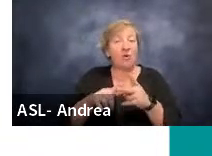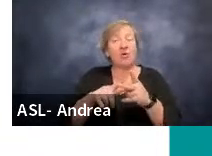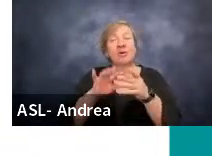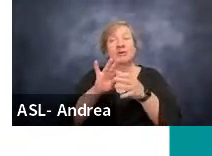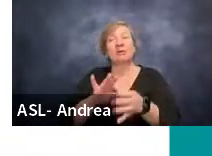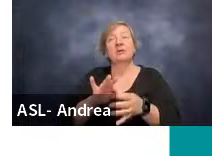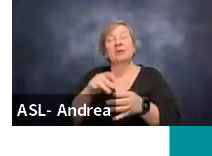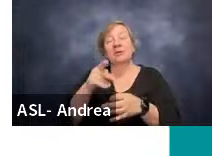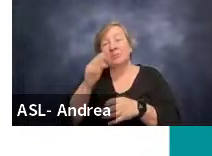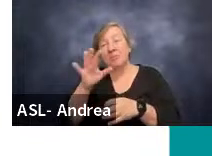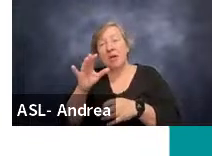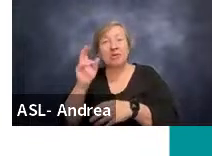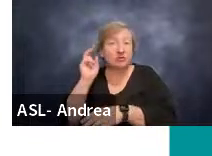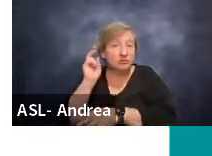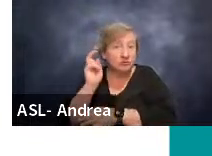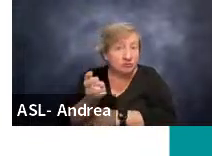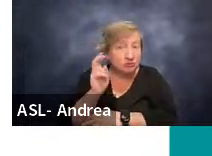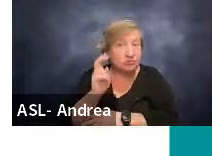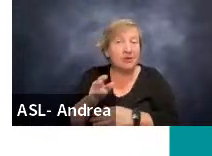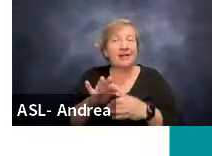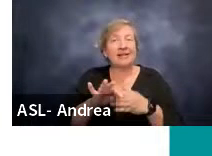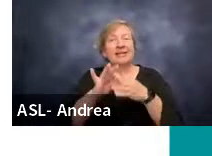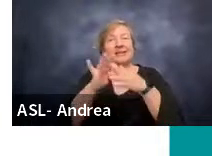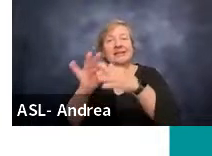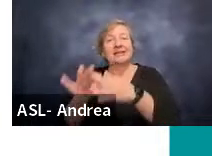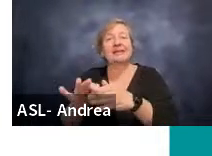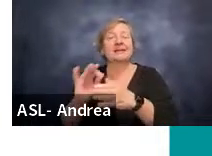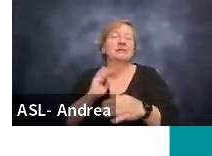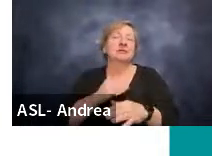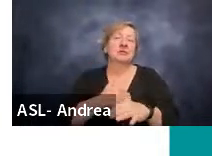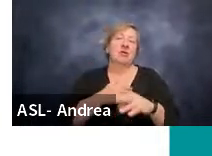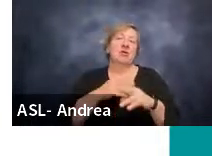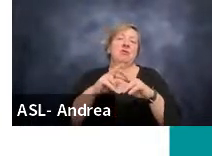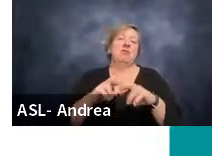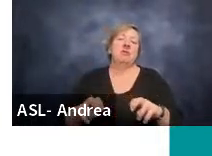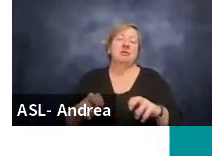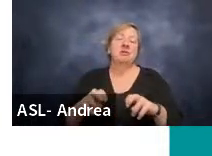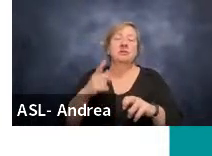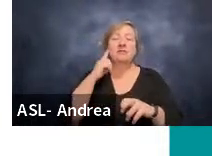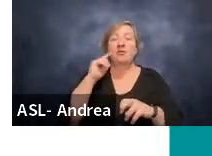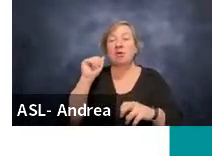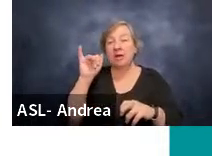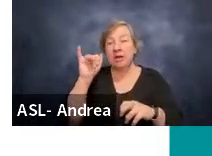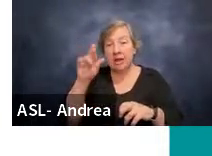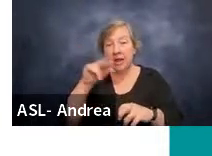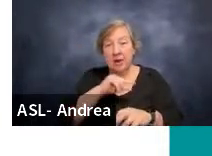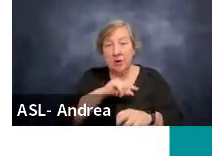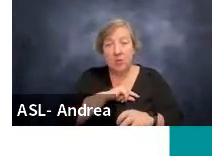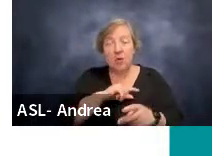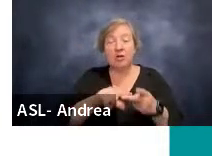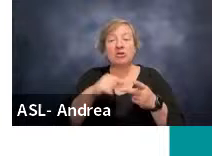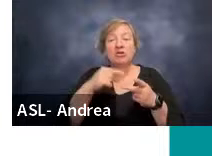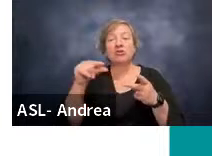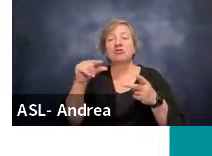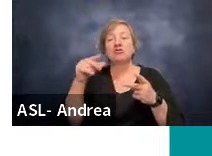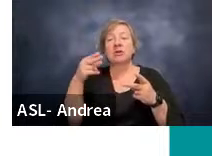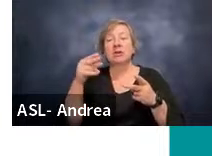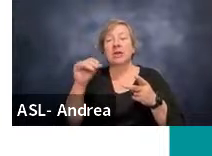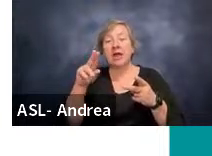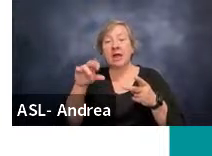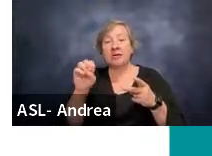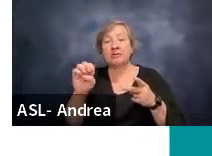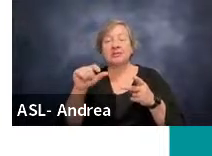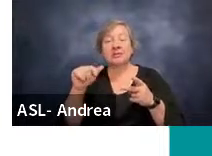transit leads into our analysis of air quality, greenhouse gas emissions, and noise